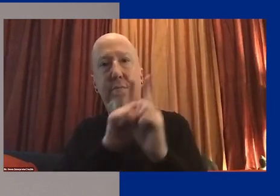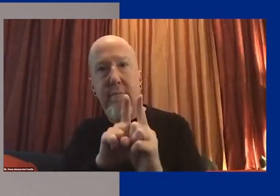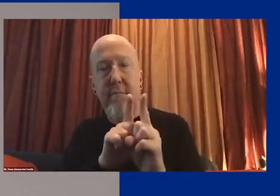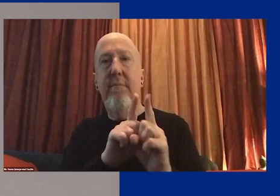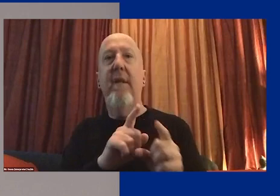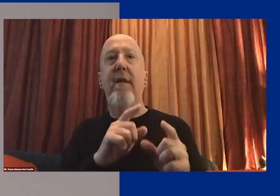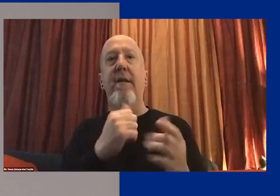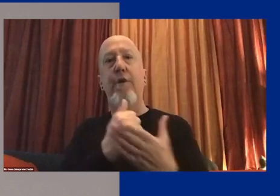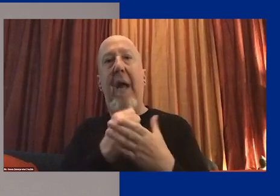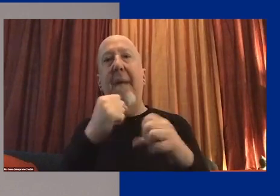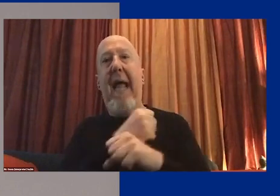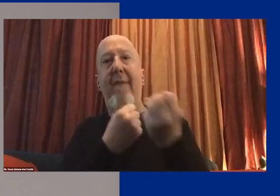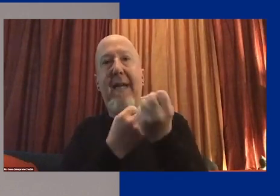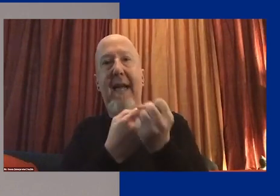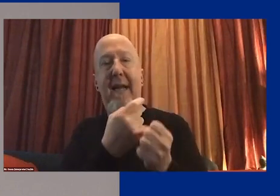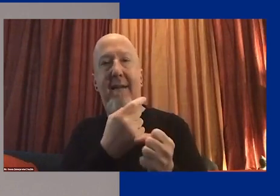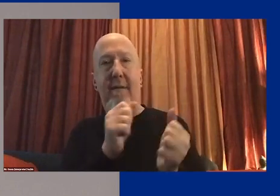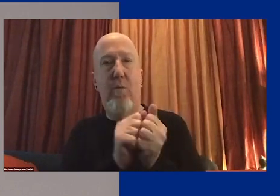help advocate for them.